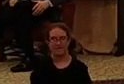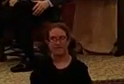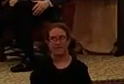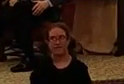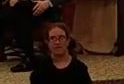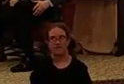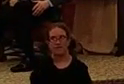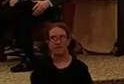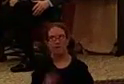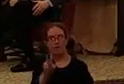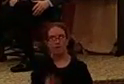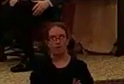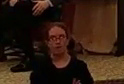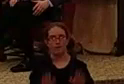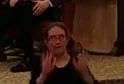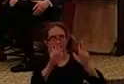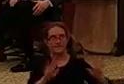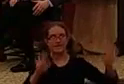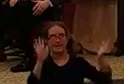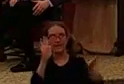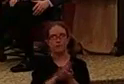He said, I was walking to Sunday school.